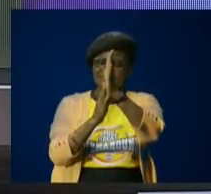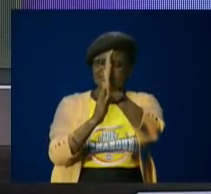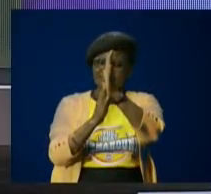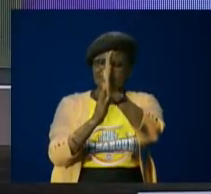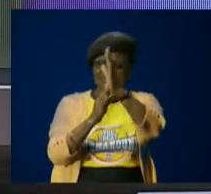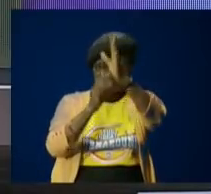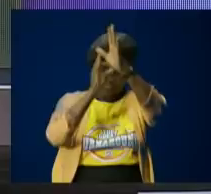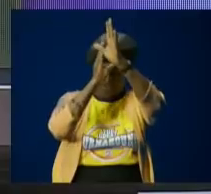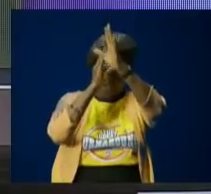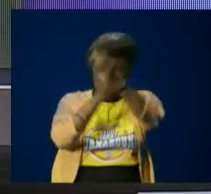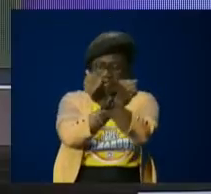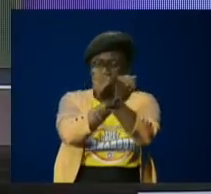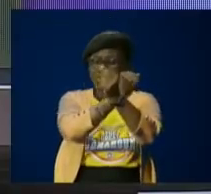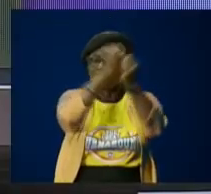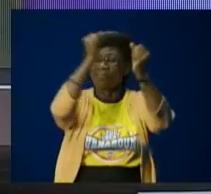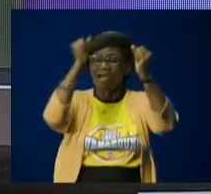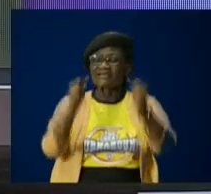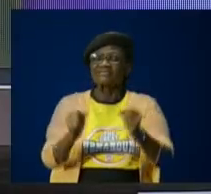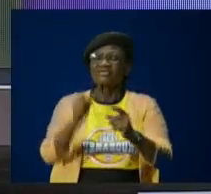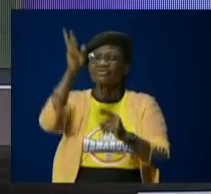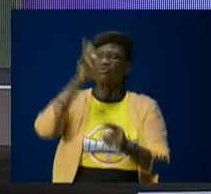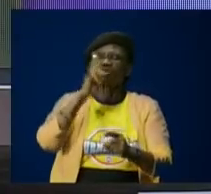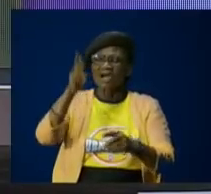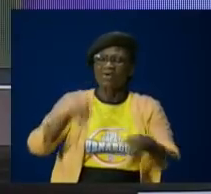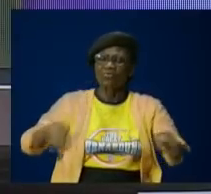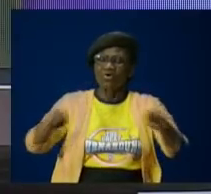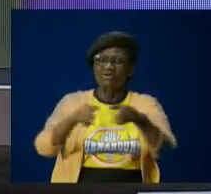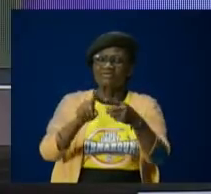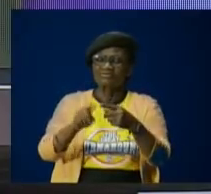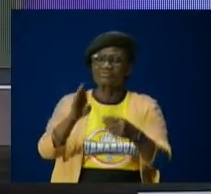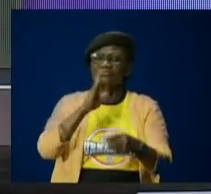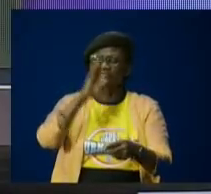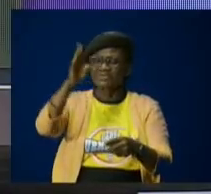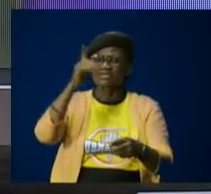praised. Father Almighty, you are worthy to be praised.